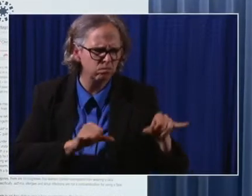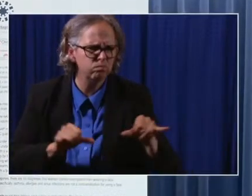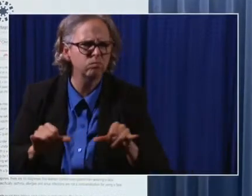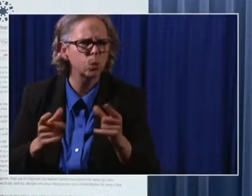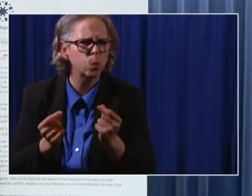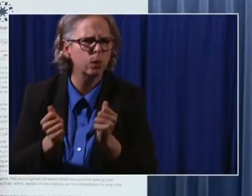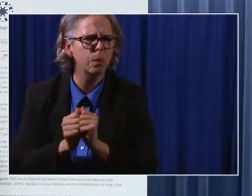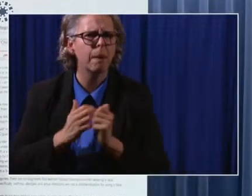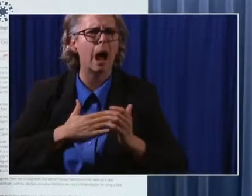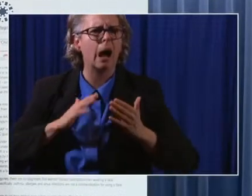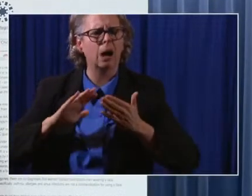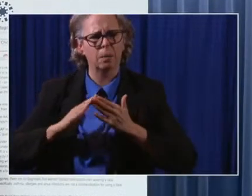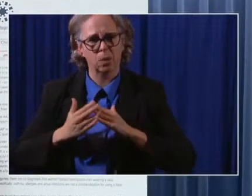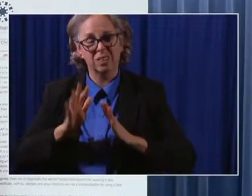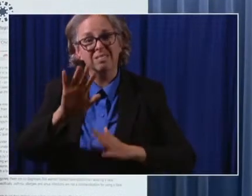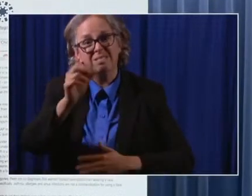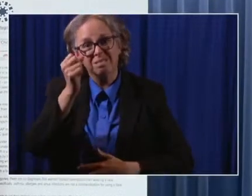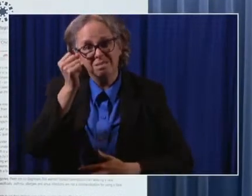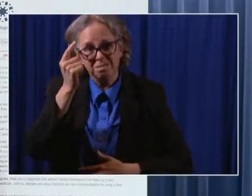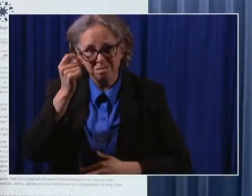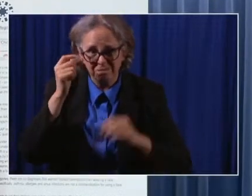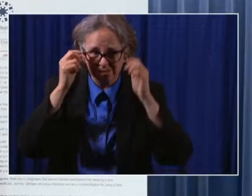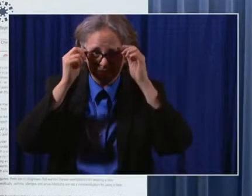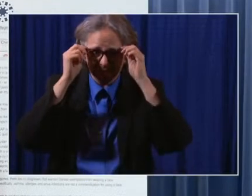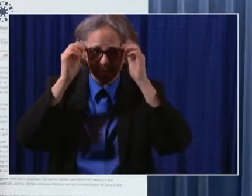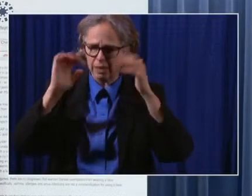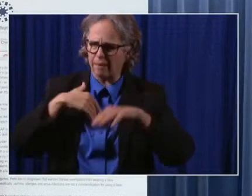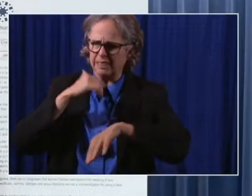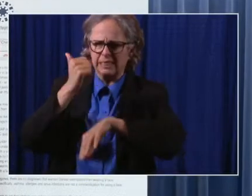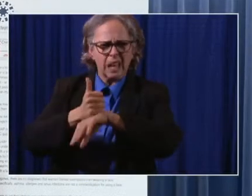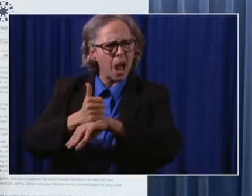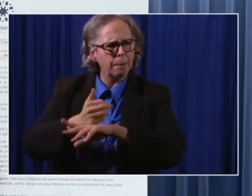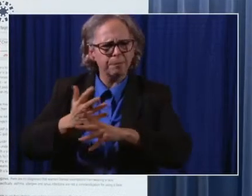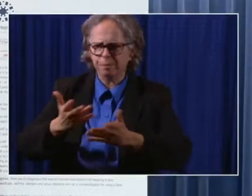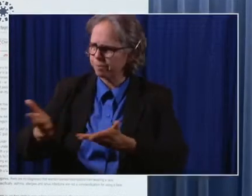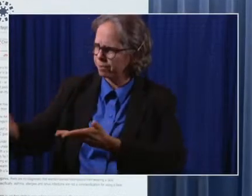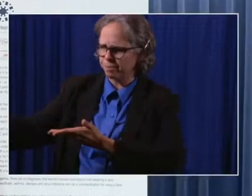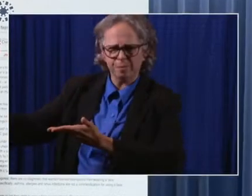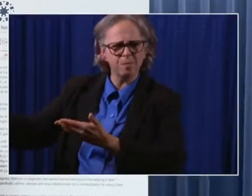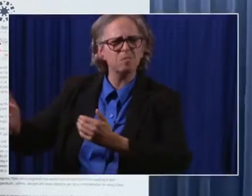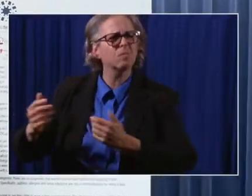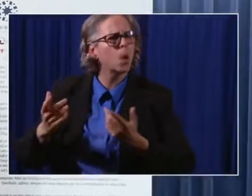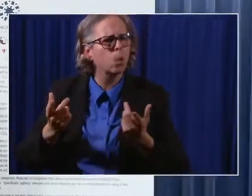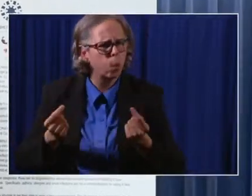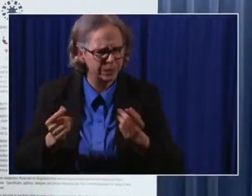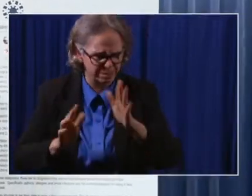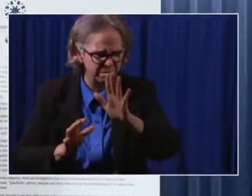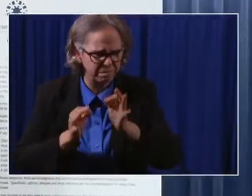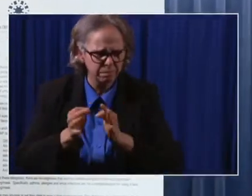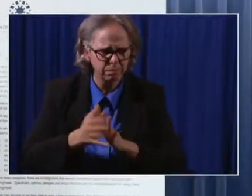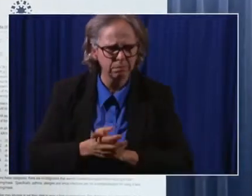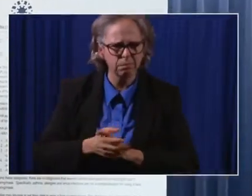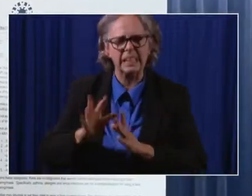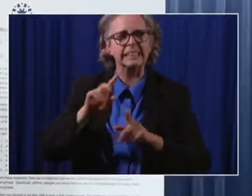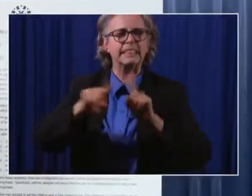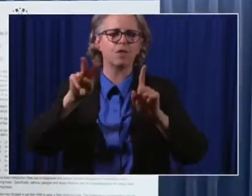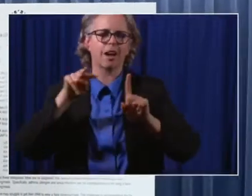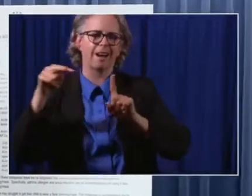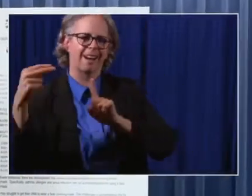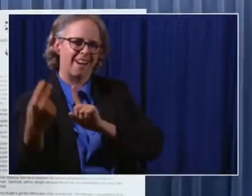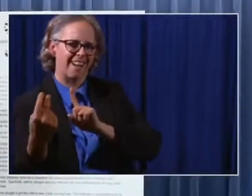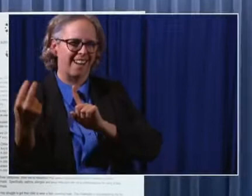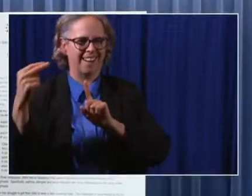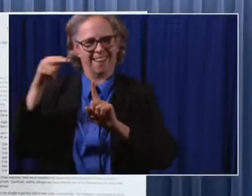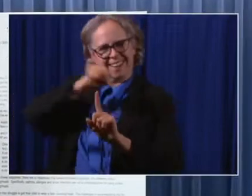other slide too, Eric? I've asked our team to come up with another way of looking at this.